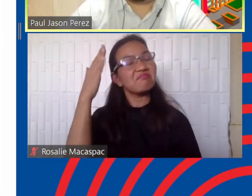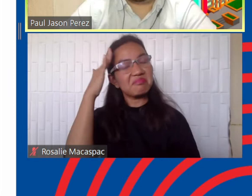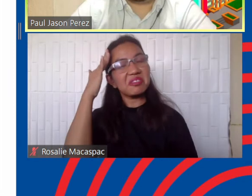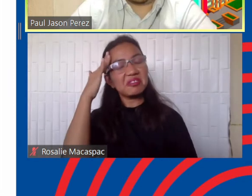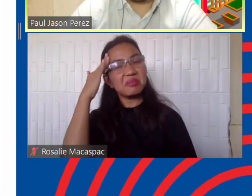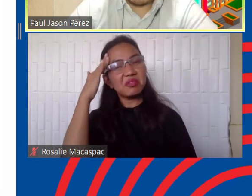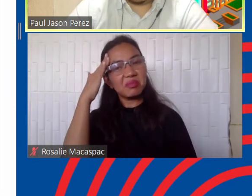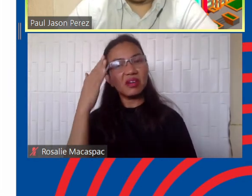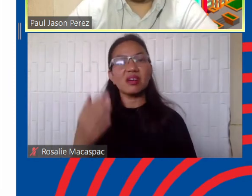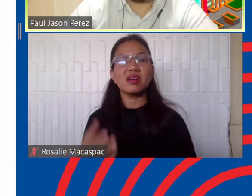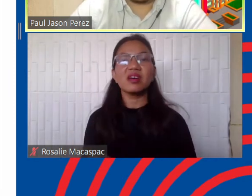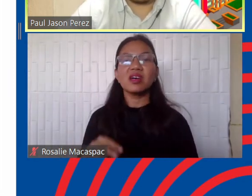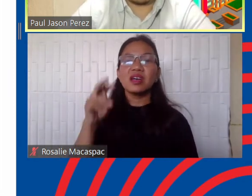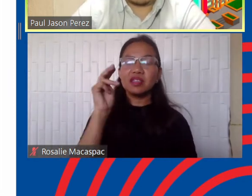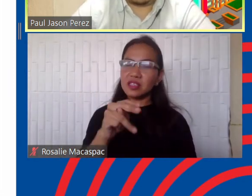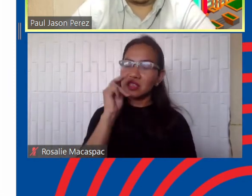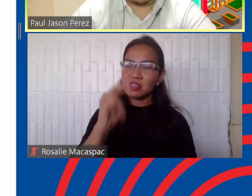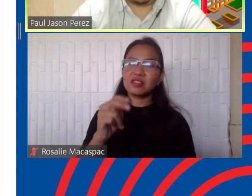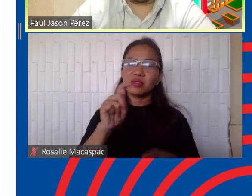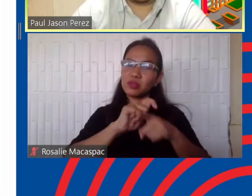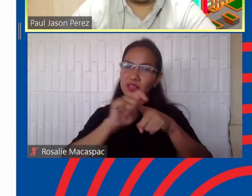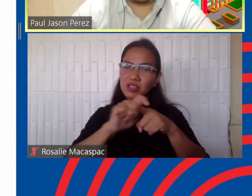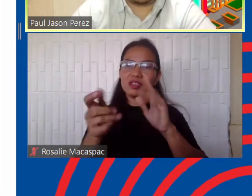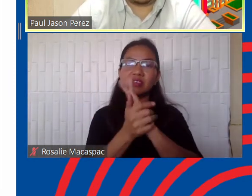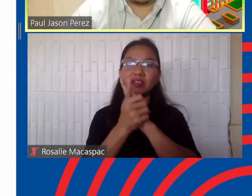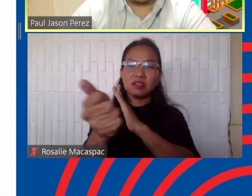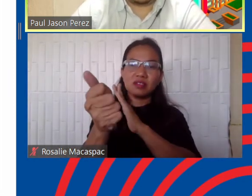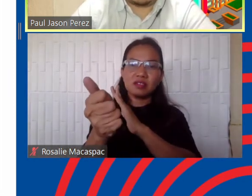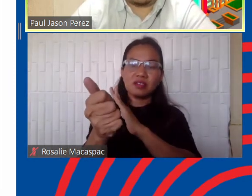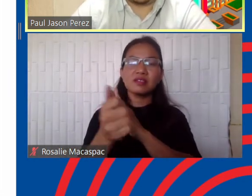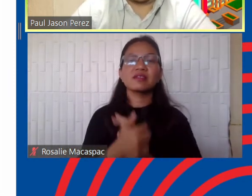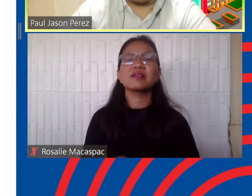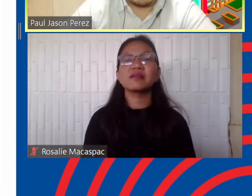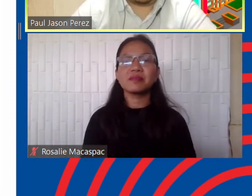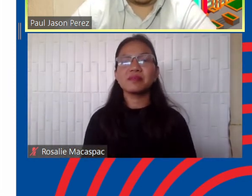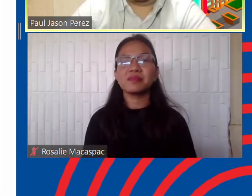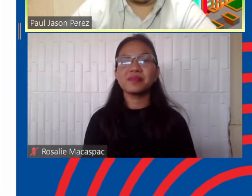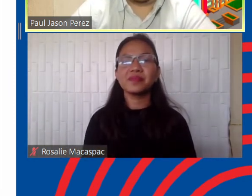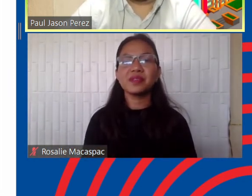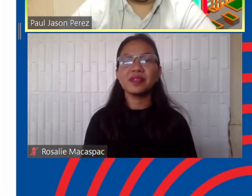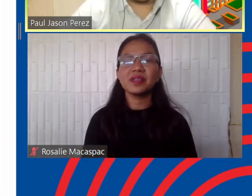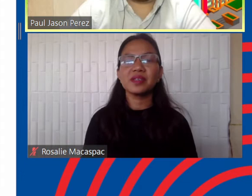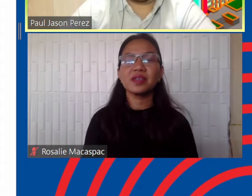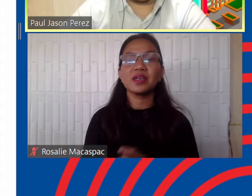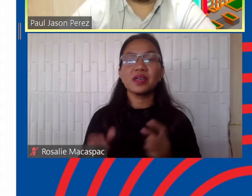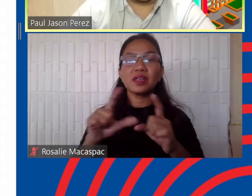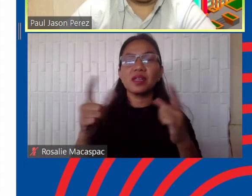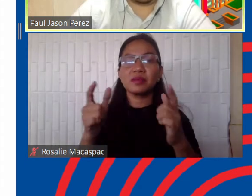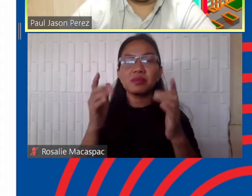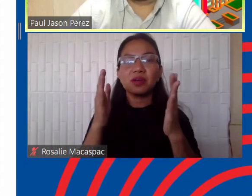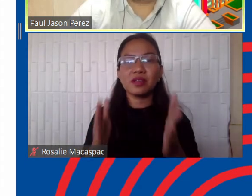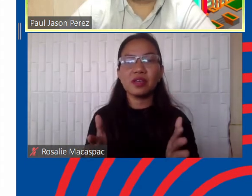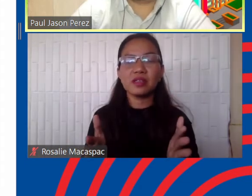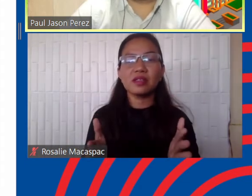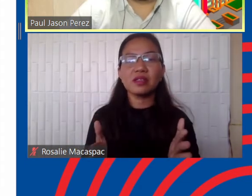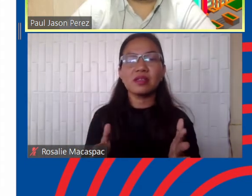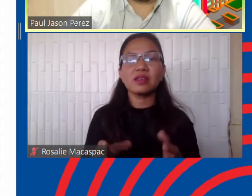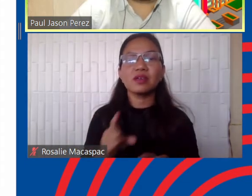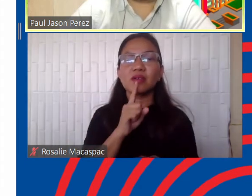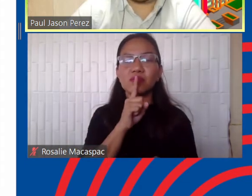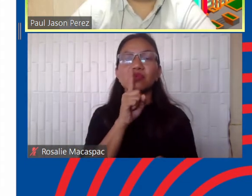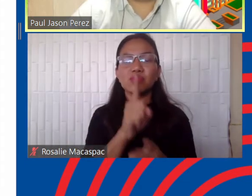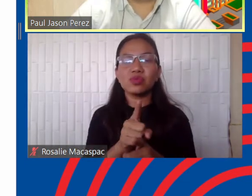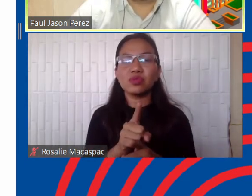lot of upskilling and training. One man librarian, yes, yeah, I've heard